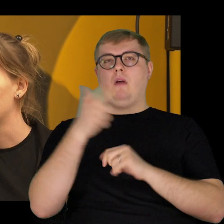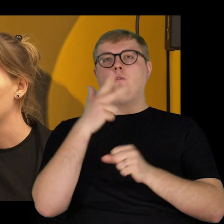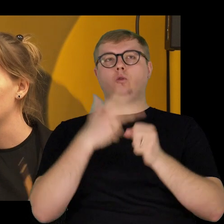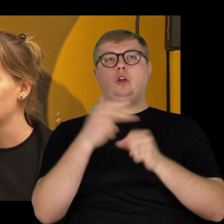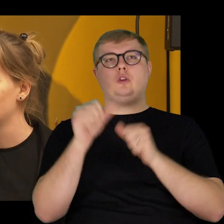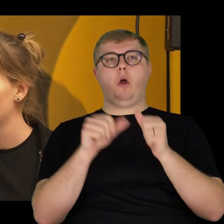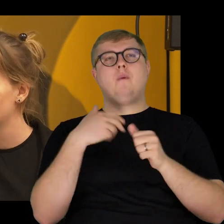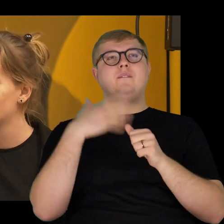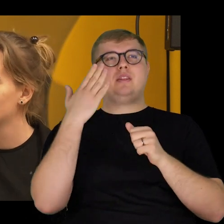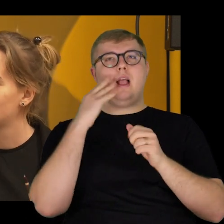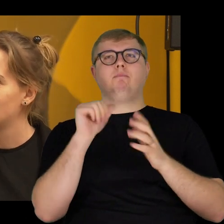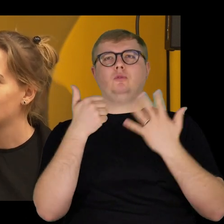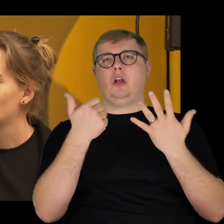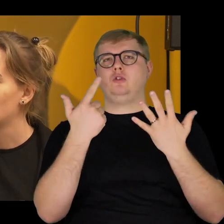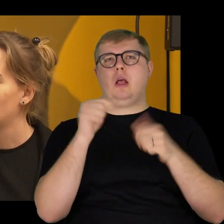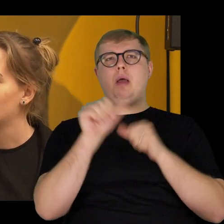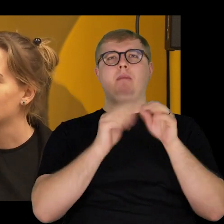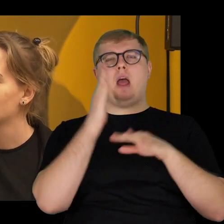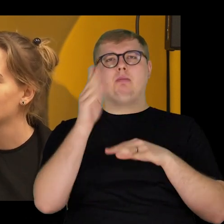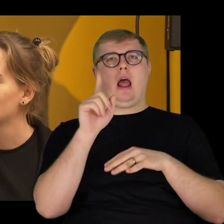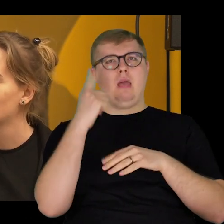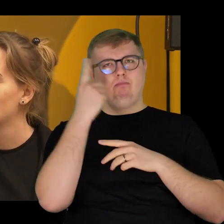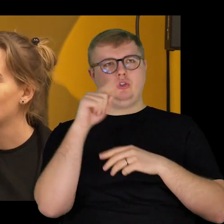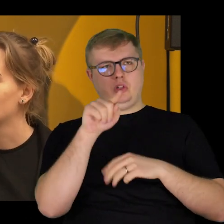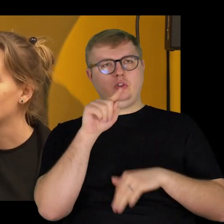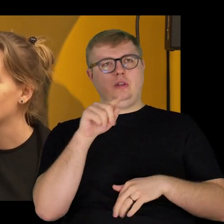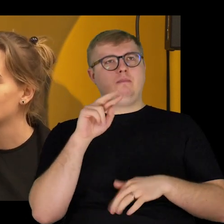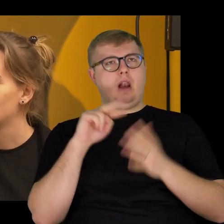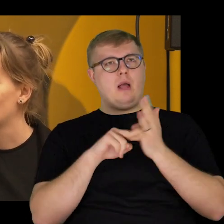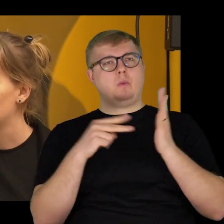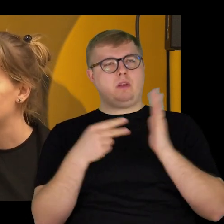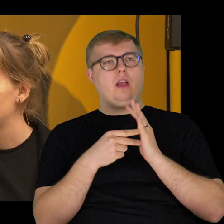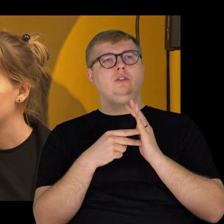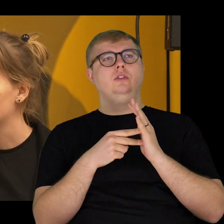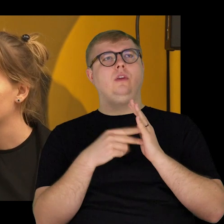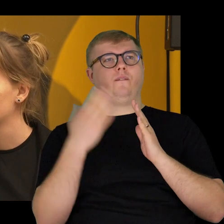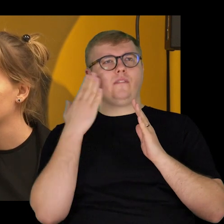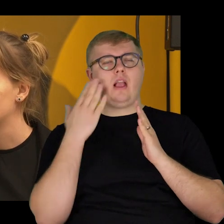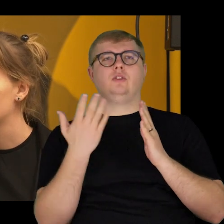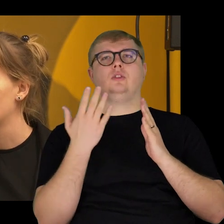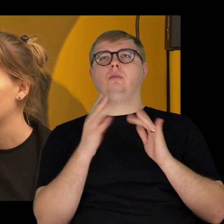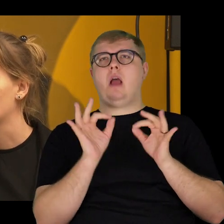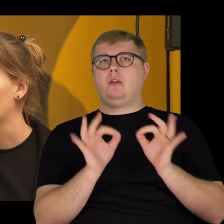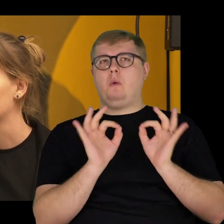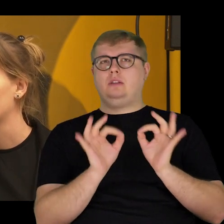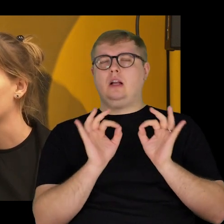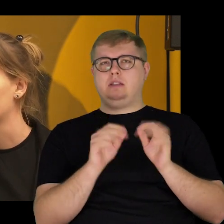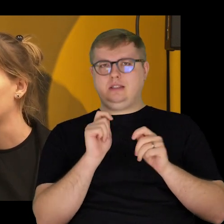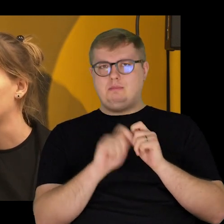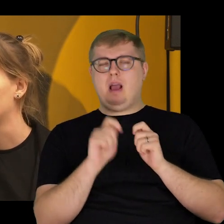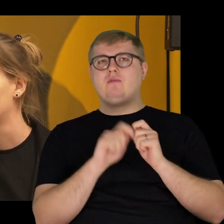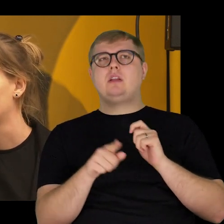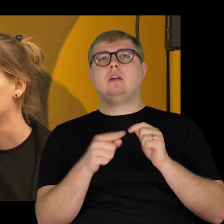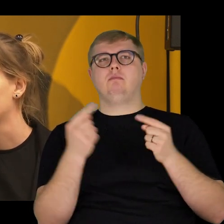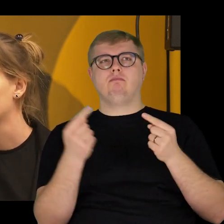but do you think or plan on updating it, checking what has